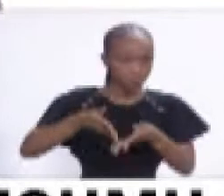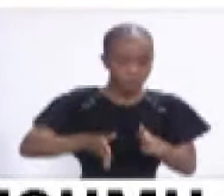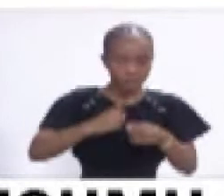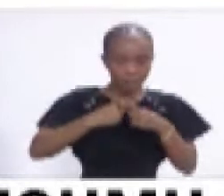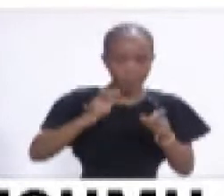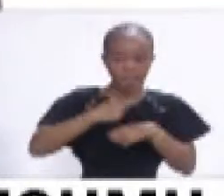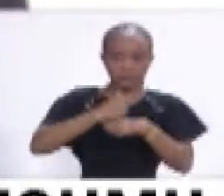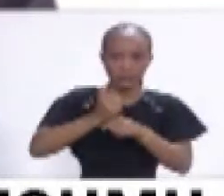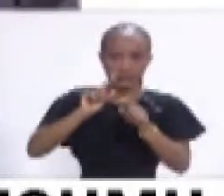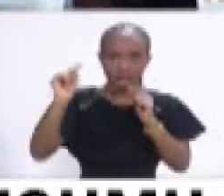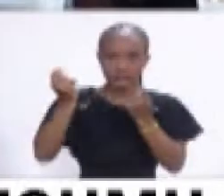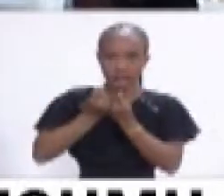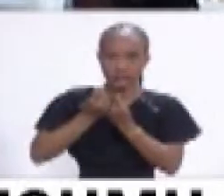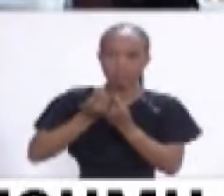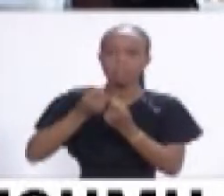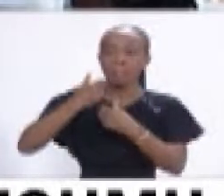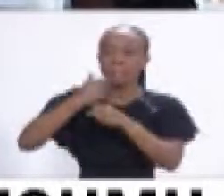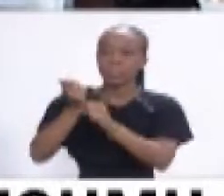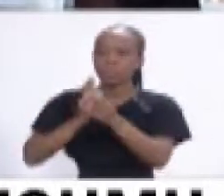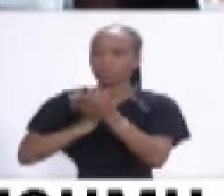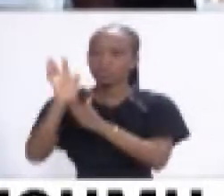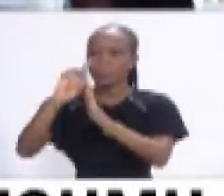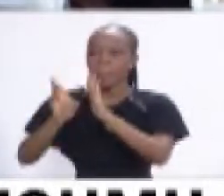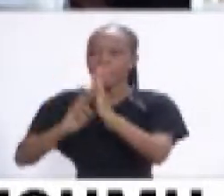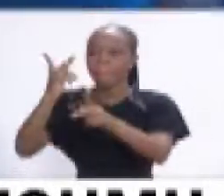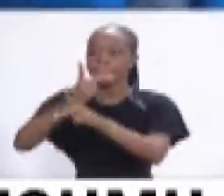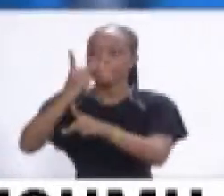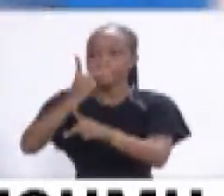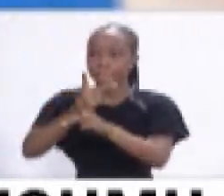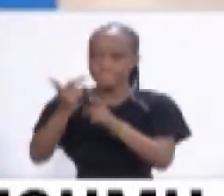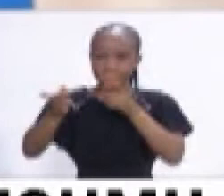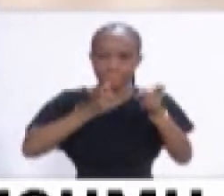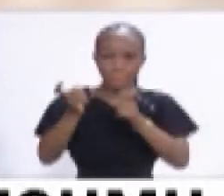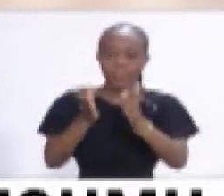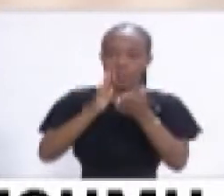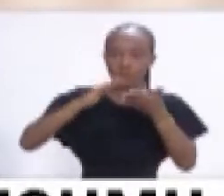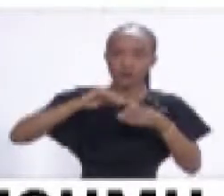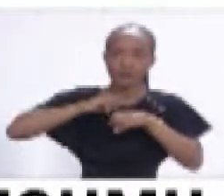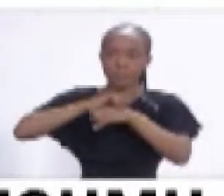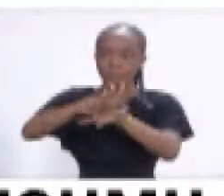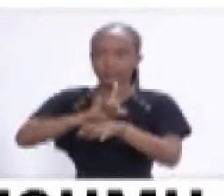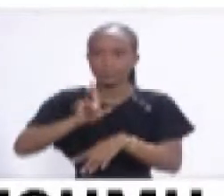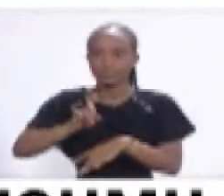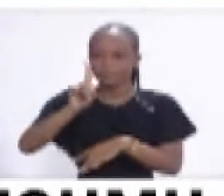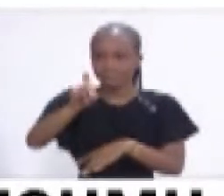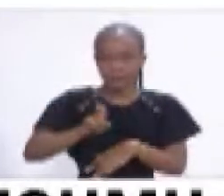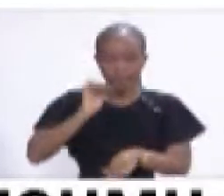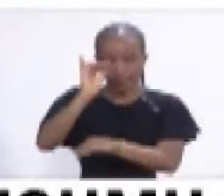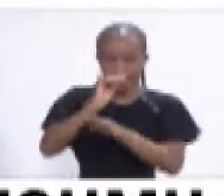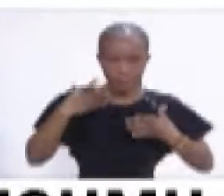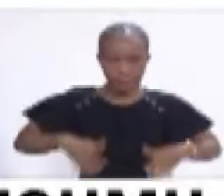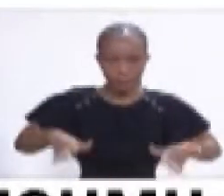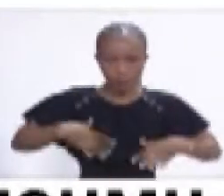formed a multi-agency committee to ensure that measures are put in place to contain further spread of the virus. We urge the residents of